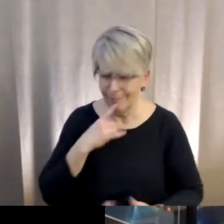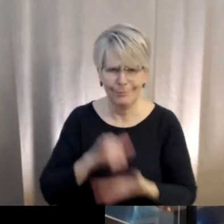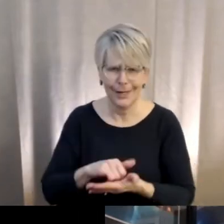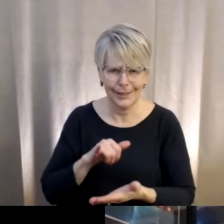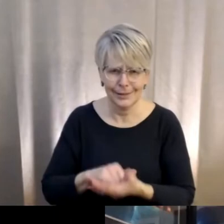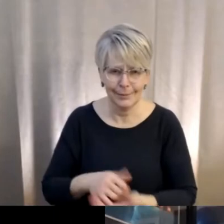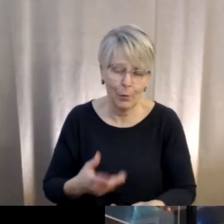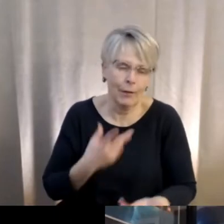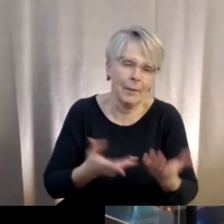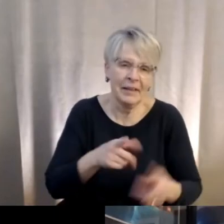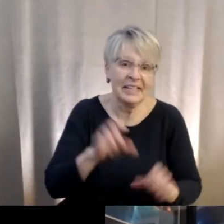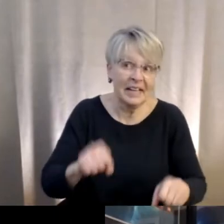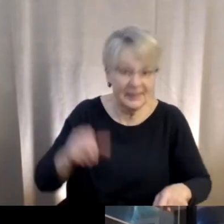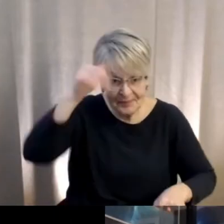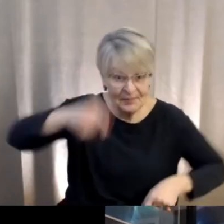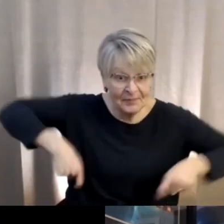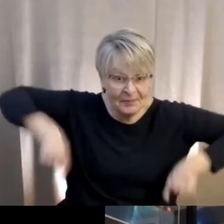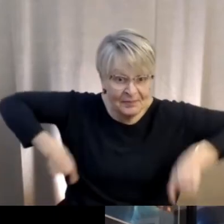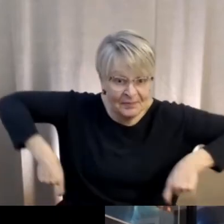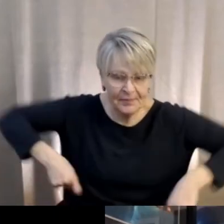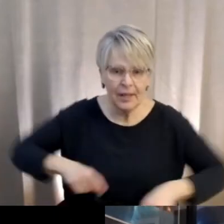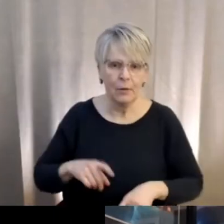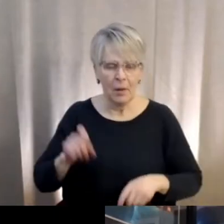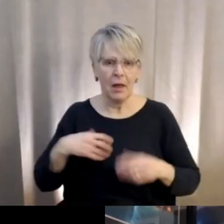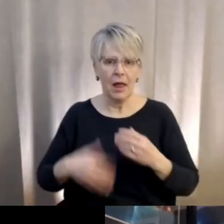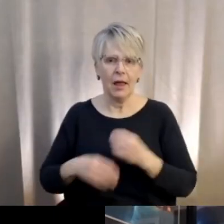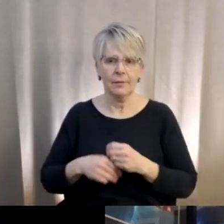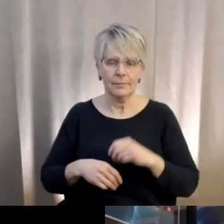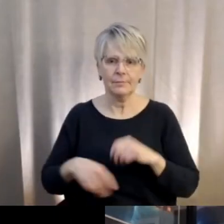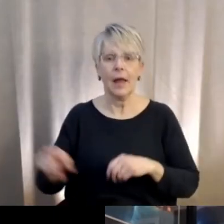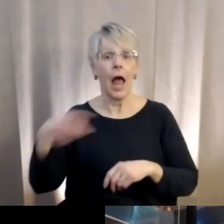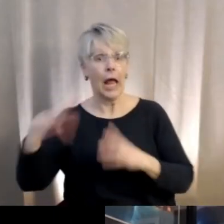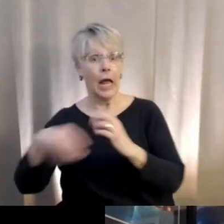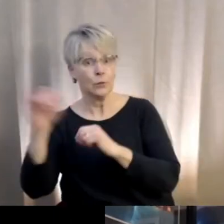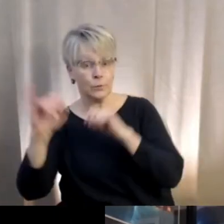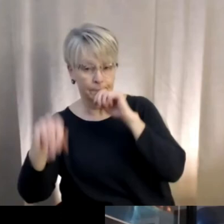I would add. I have some more too. Okay, go for it.